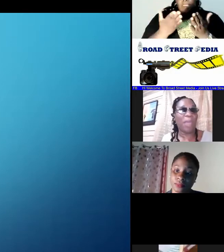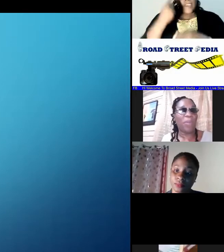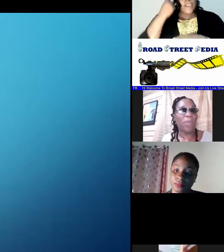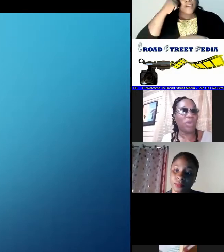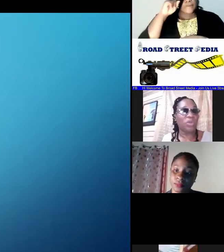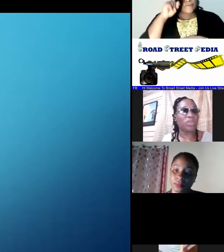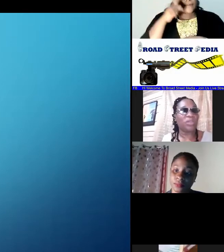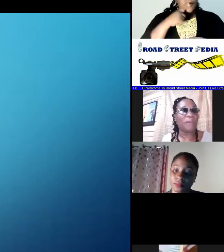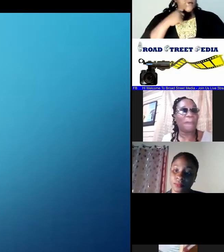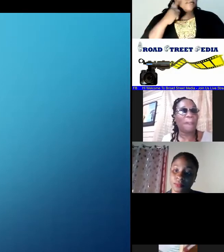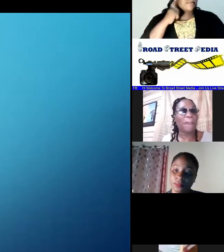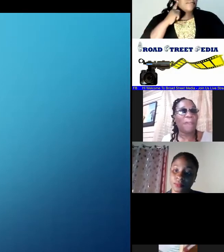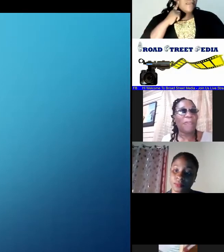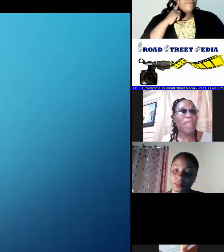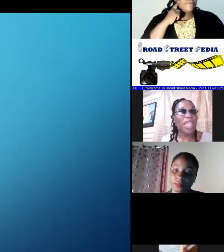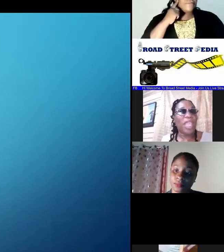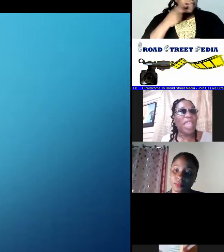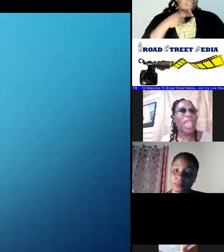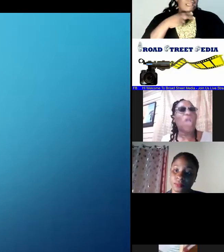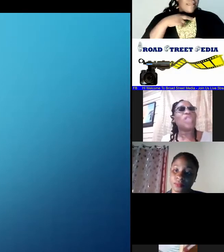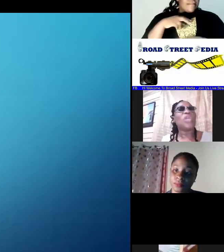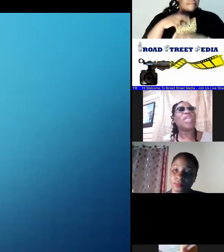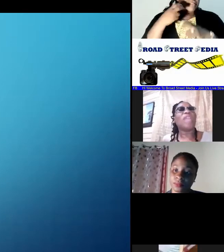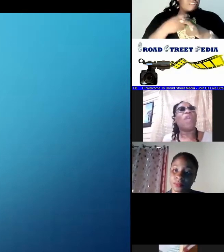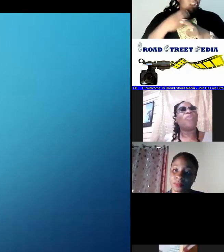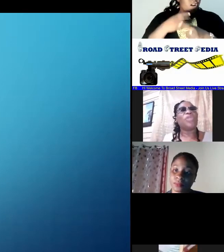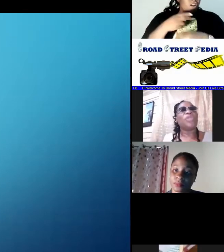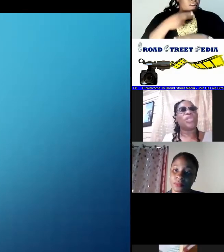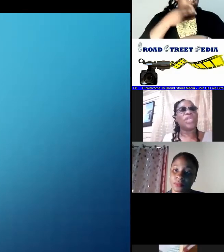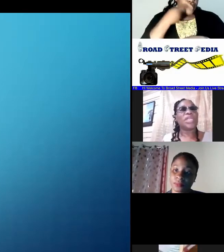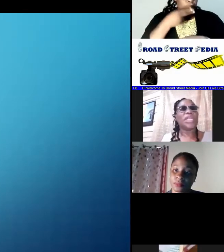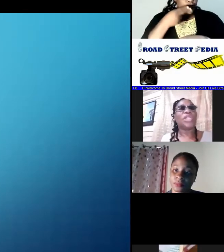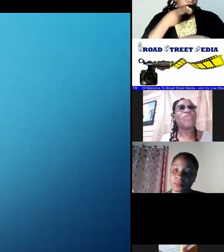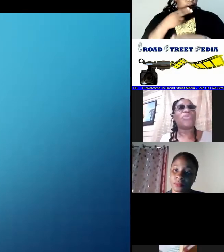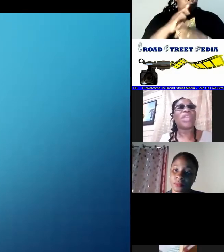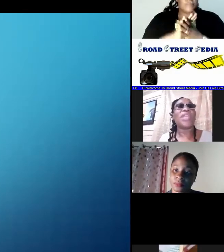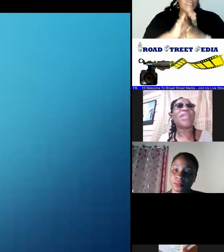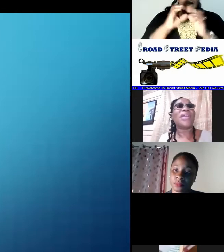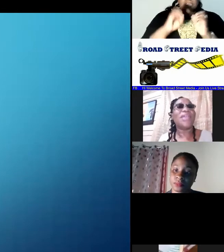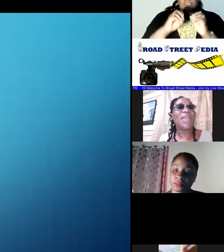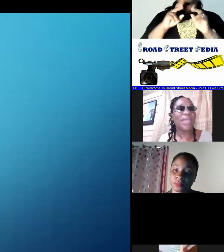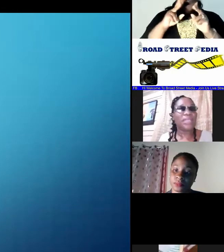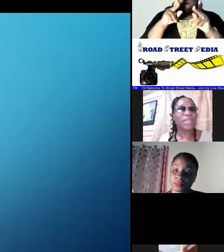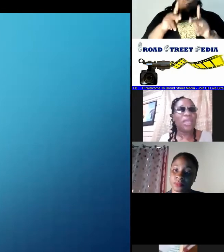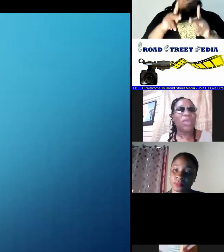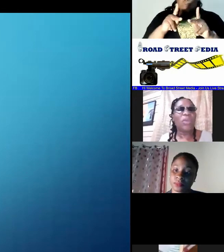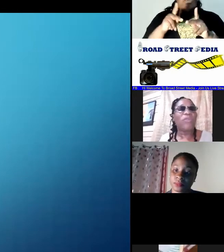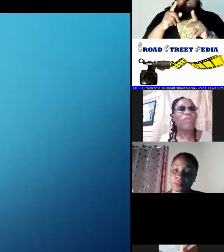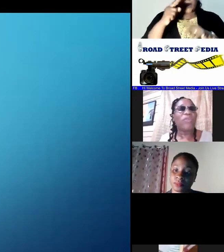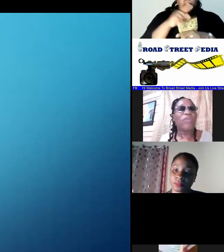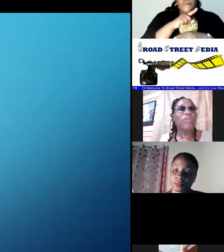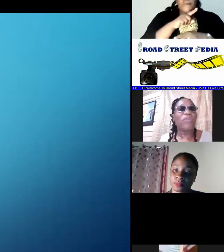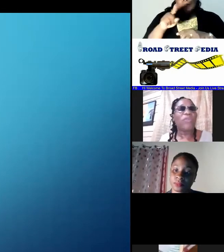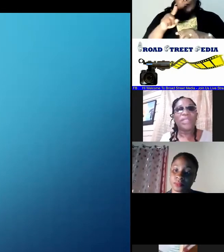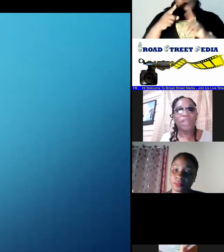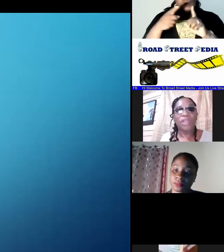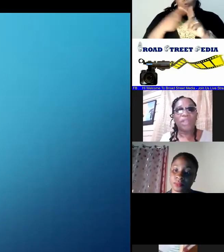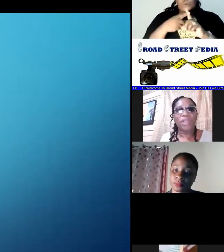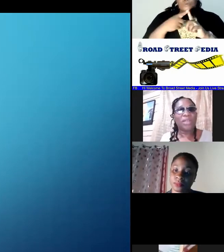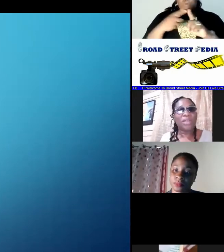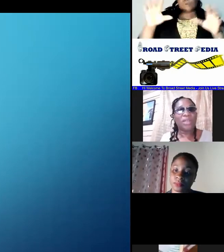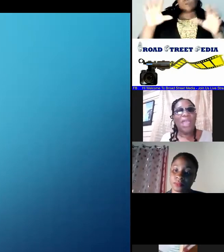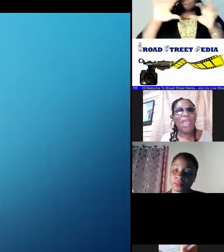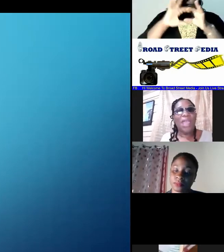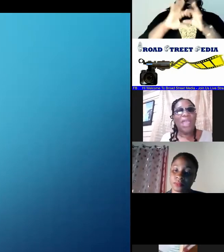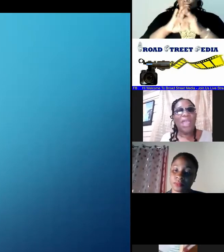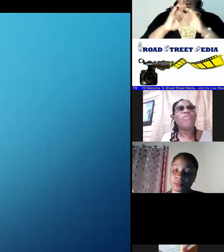in Barbados. It also gives the opportunity to reconnect with all